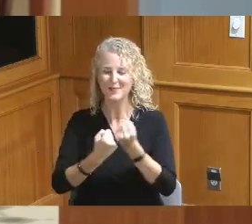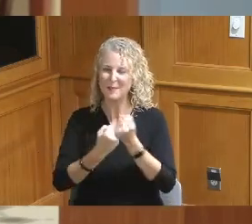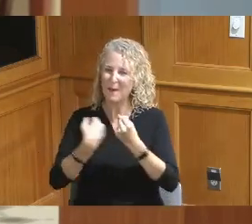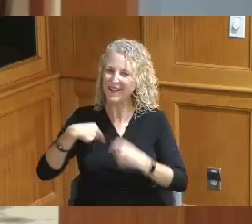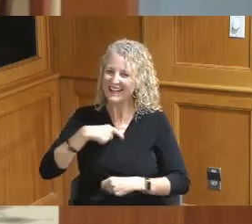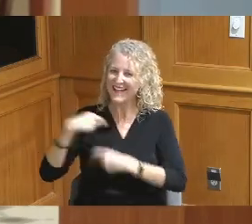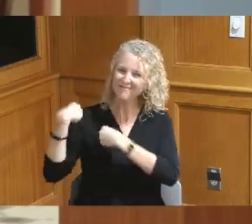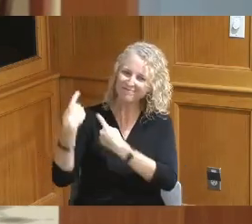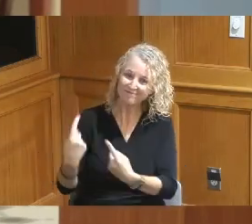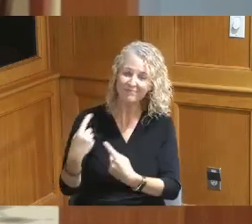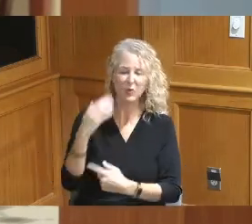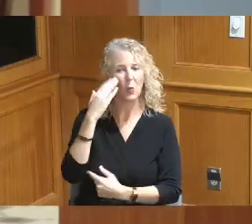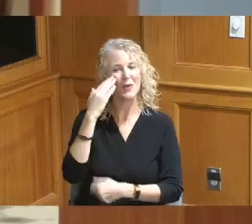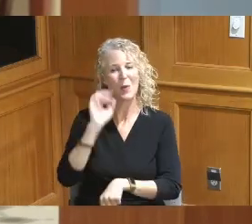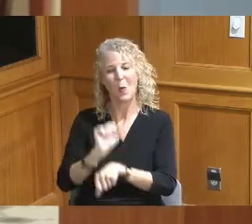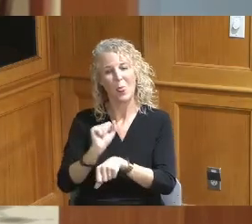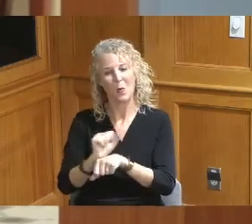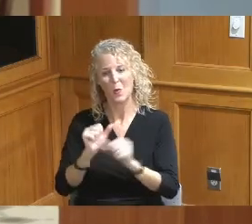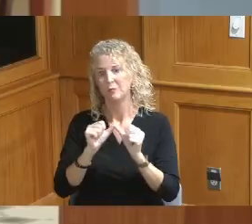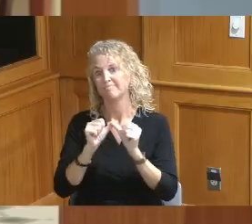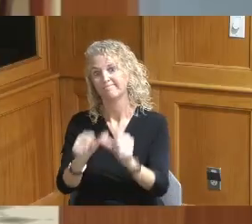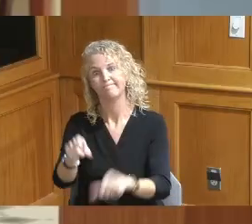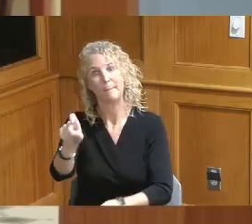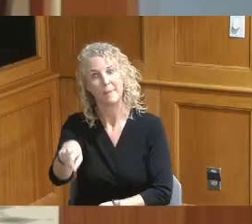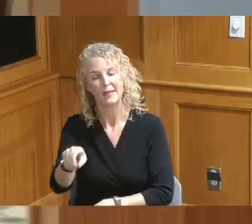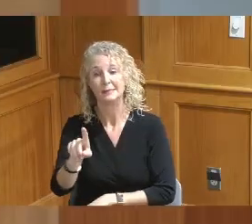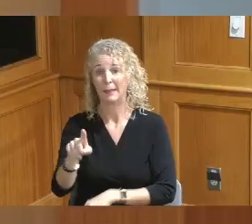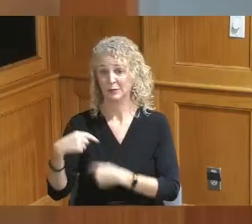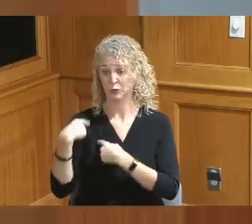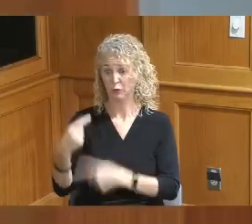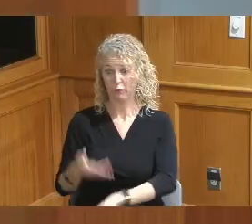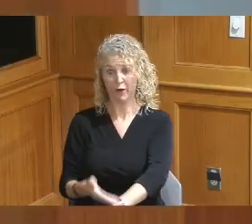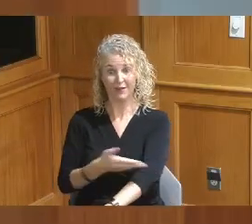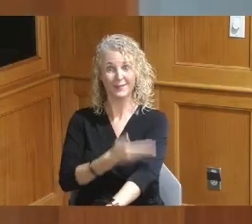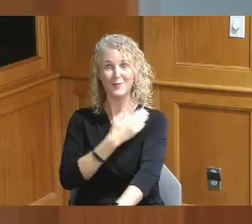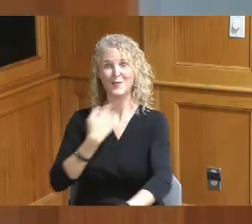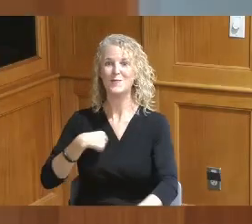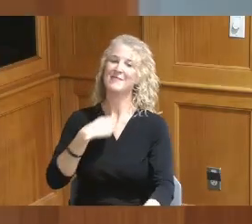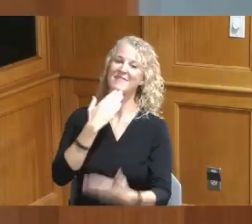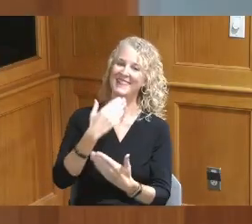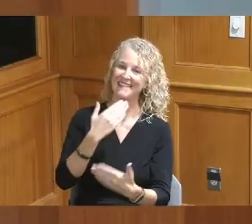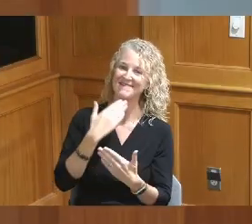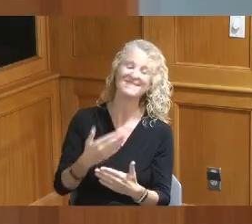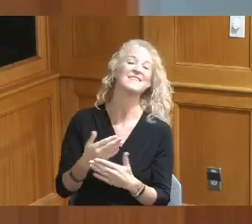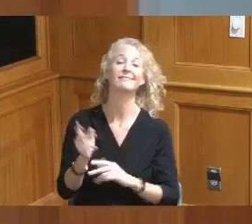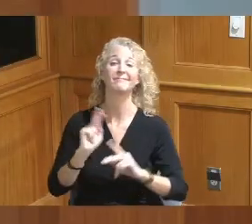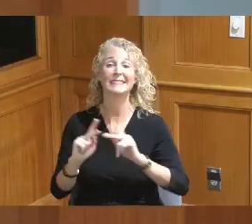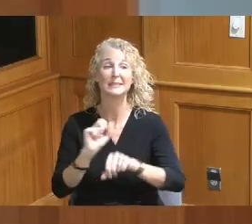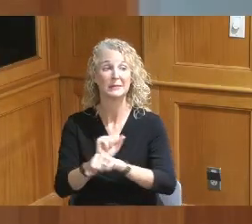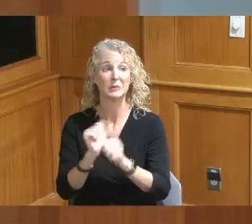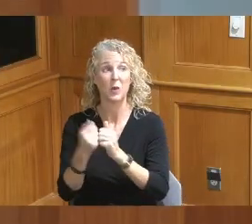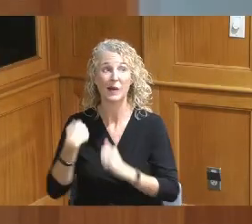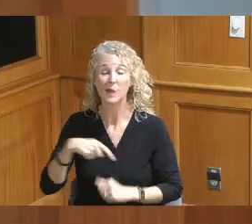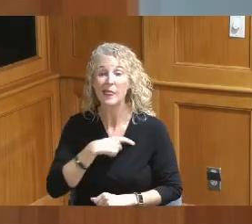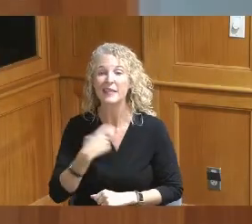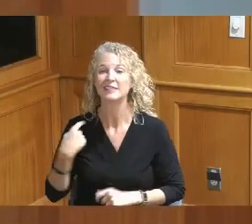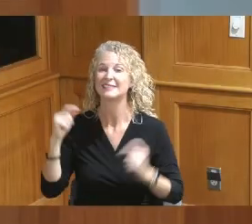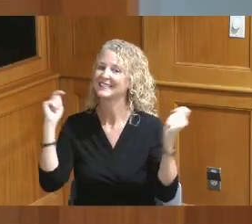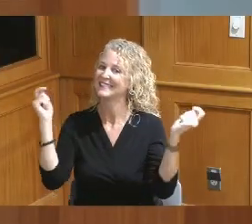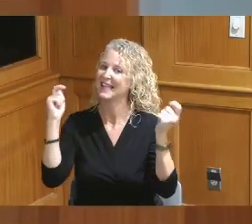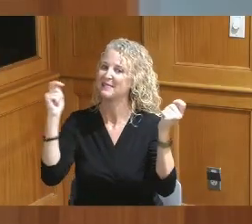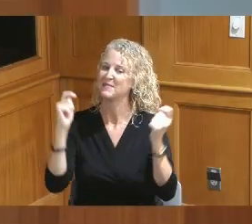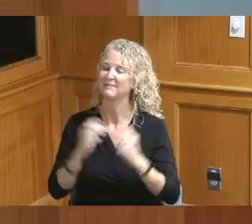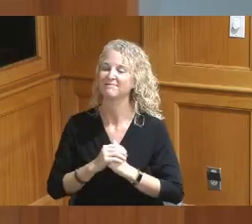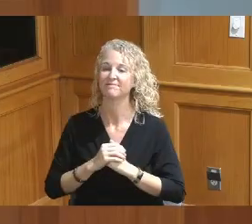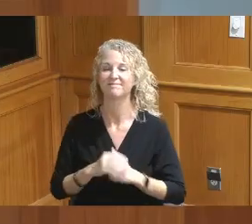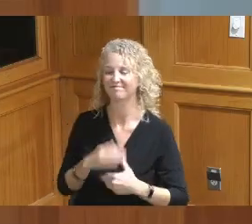Like I said, we have more work to do. We are very excited for the progress that has been made and very grateful for those who are doing this work. And so we're excited to honor them